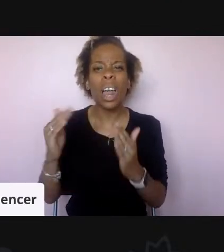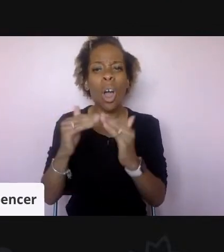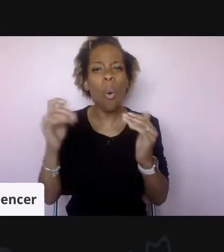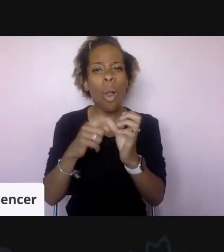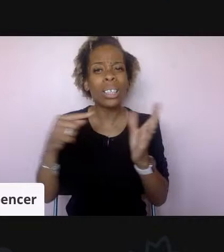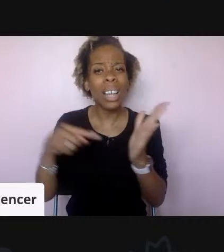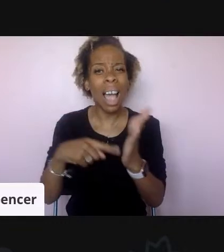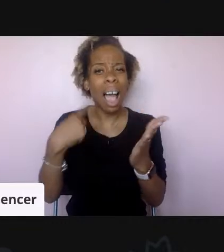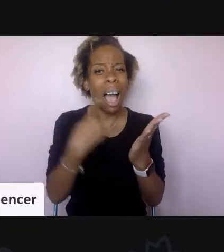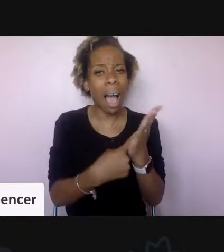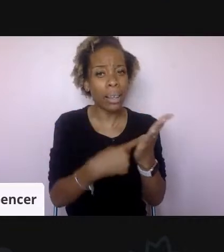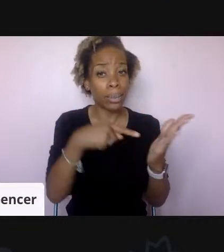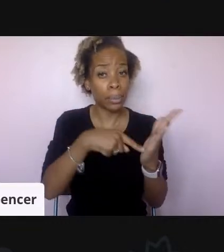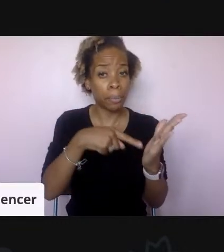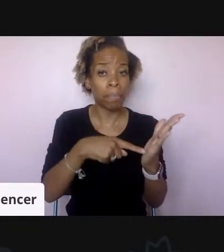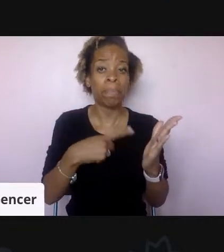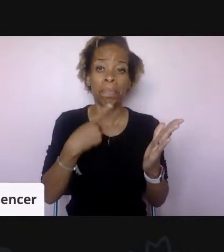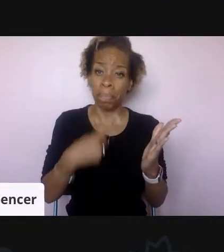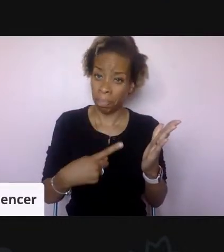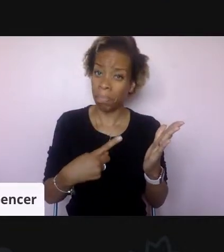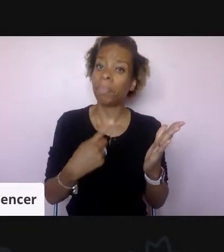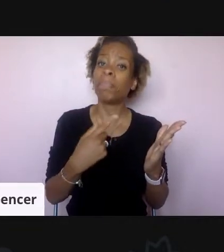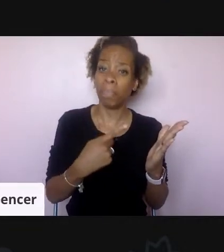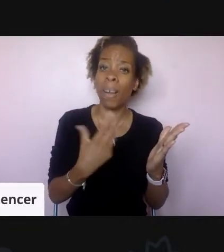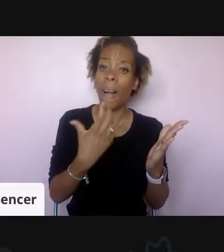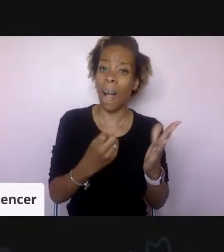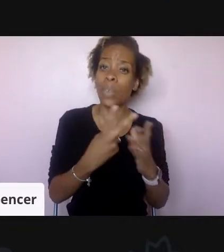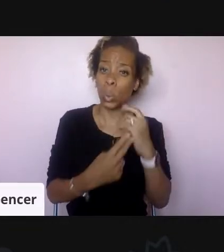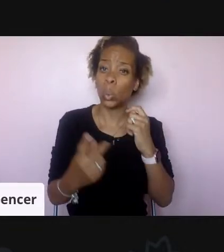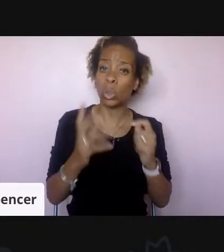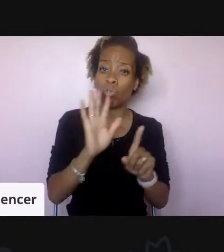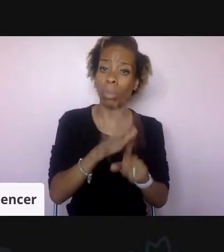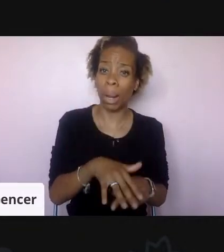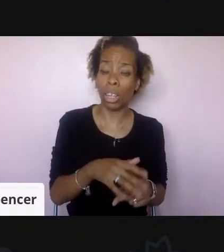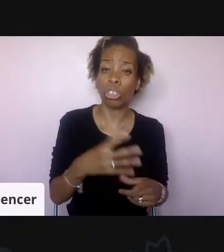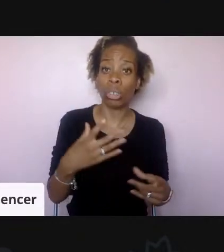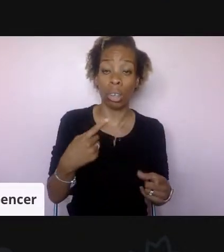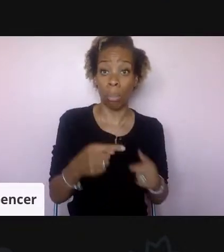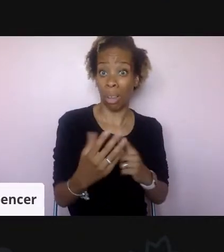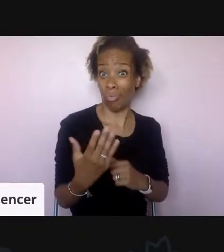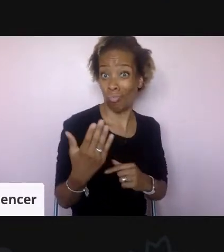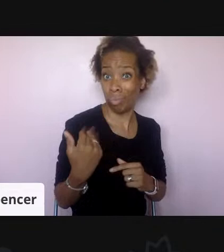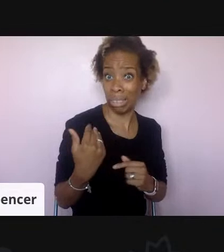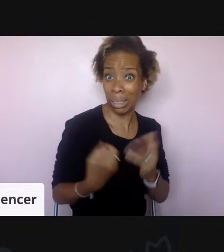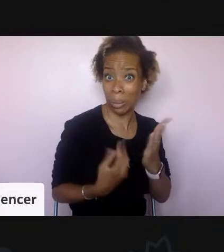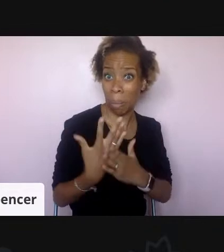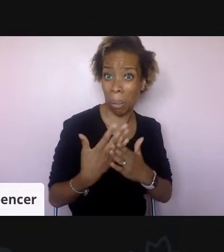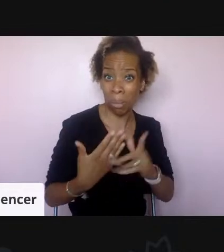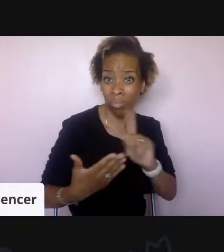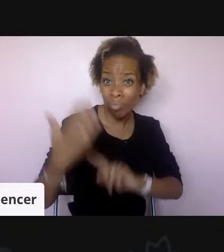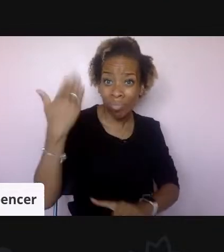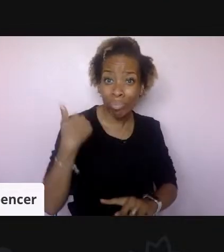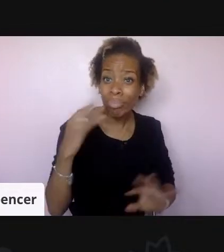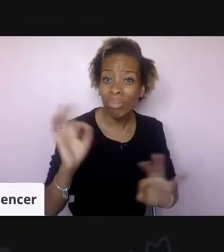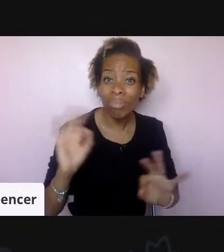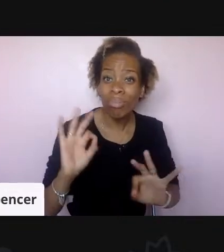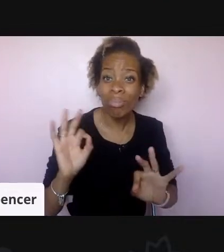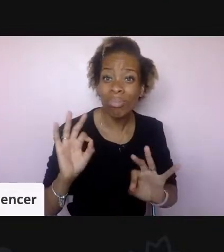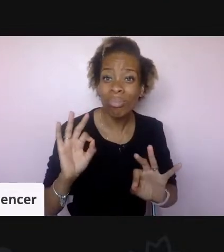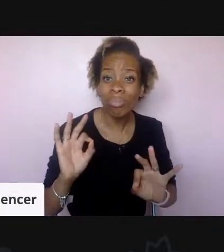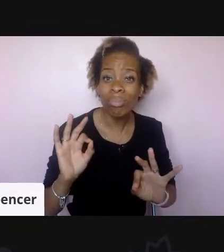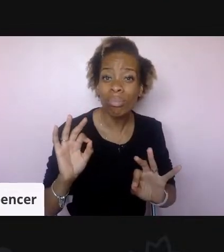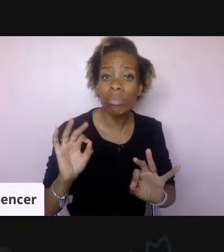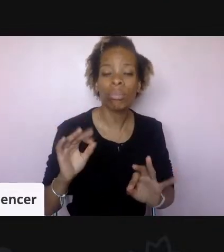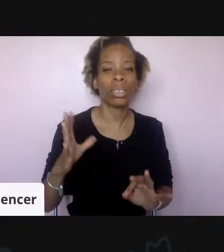did have dual discrimination written in. These are quite recent in terms of societal development. So these are things that